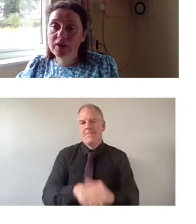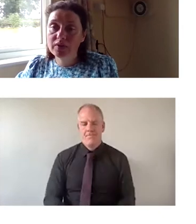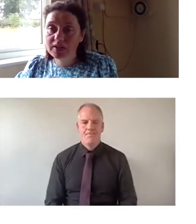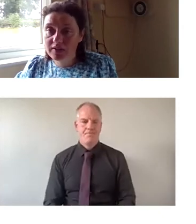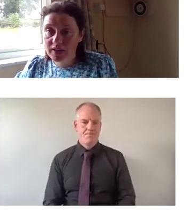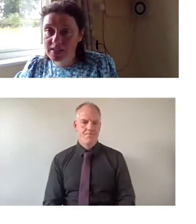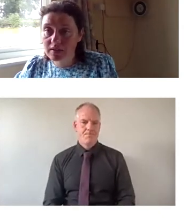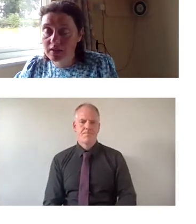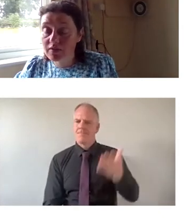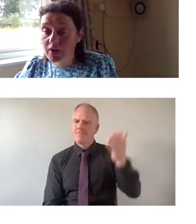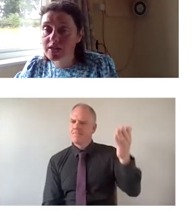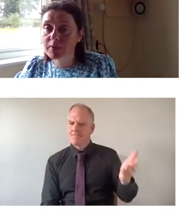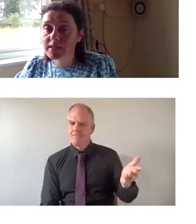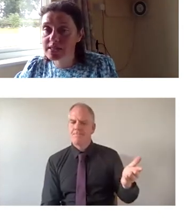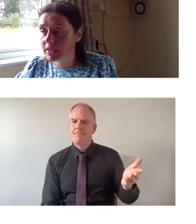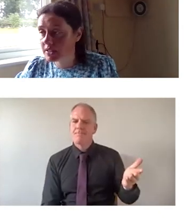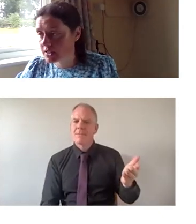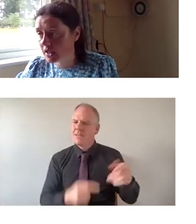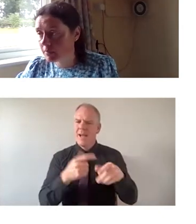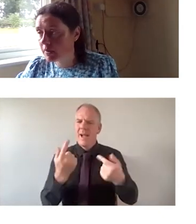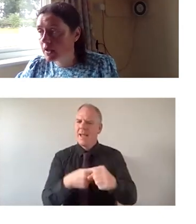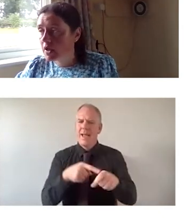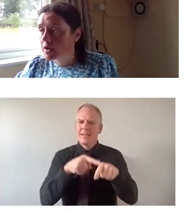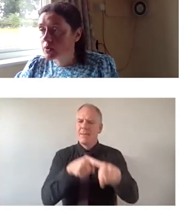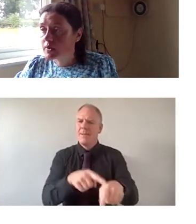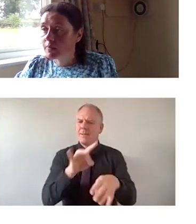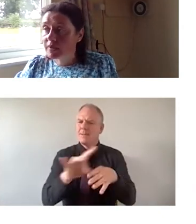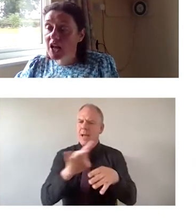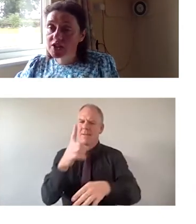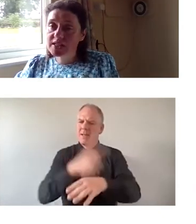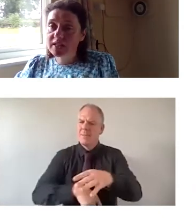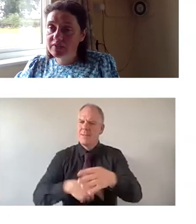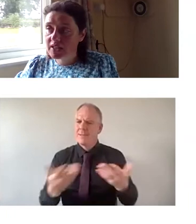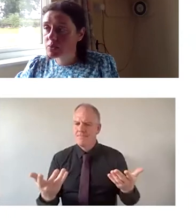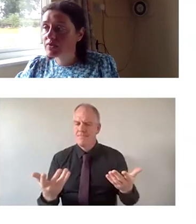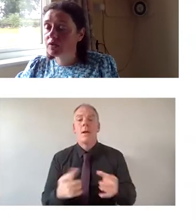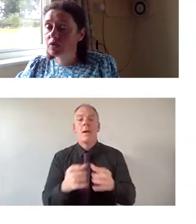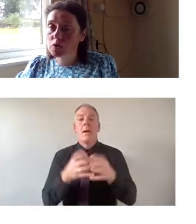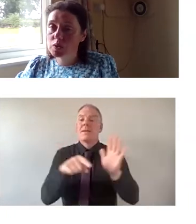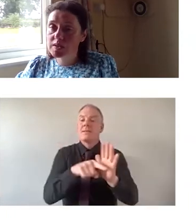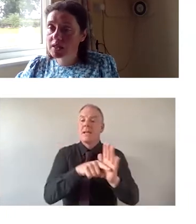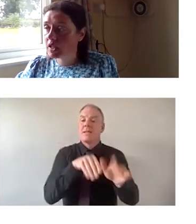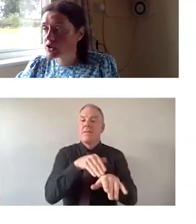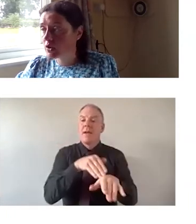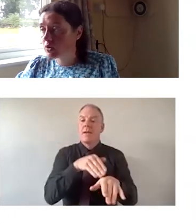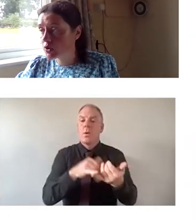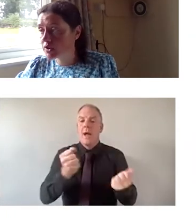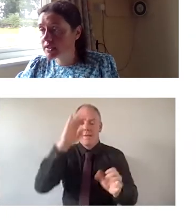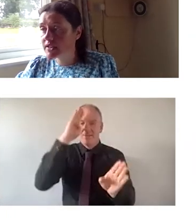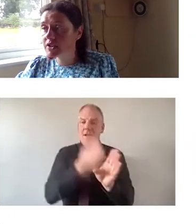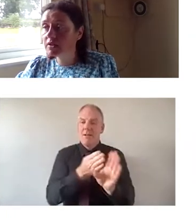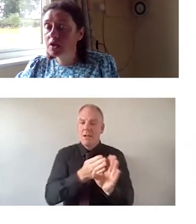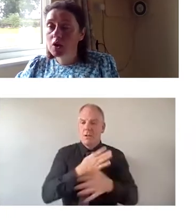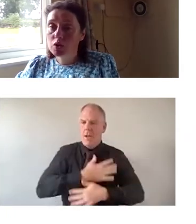Again, we found that the effects varies by disability type. So the largest negative effects was found for those with a psychological or